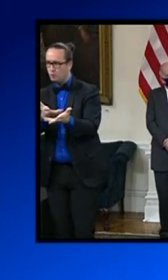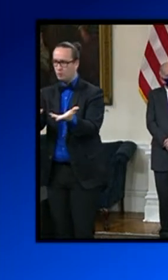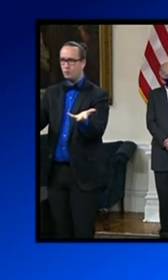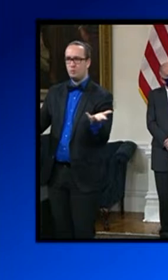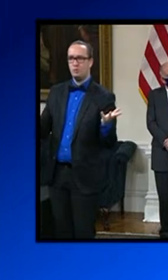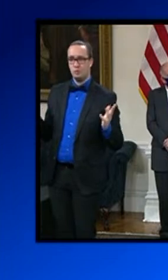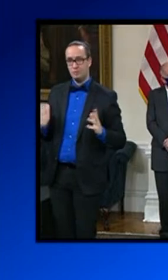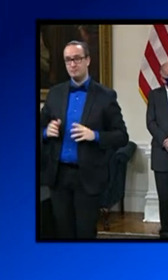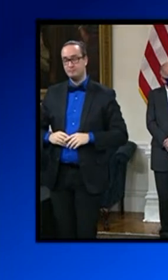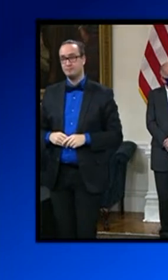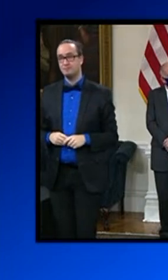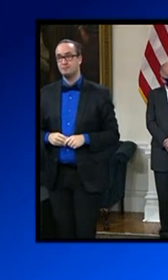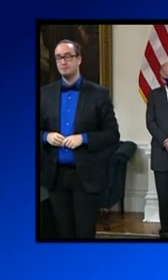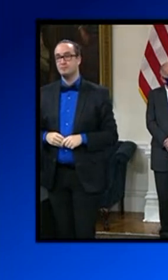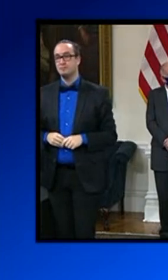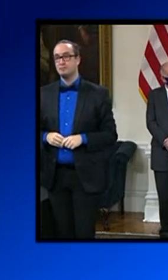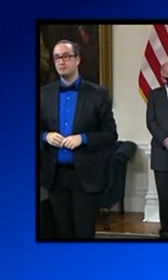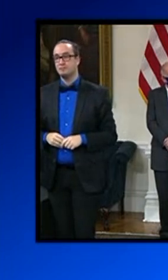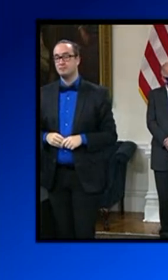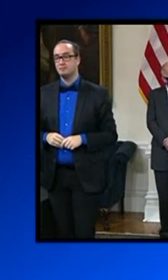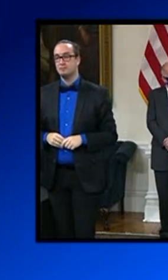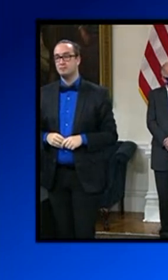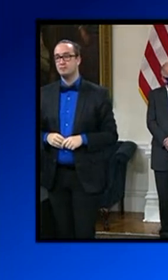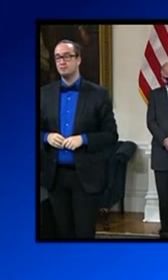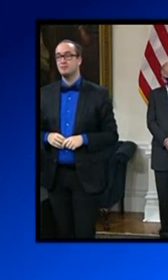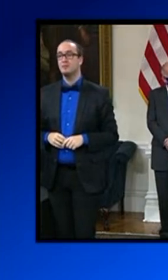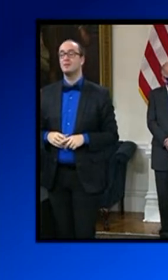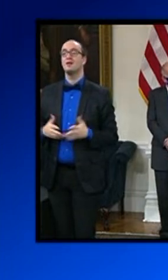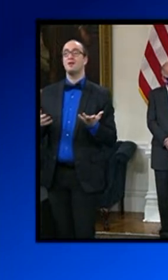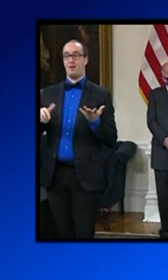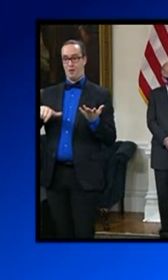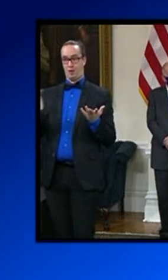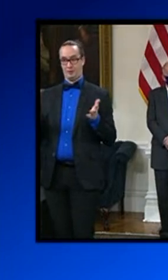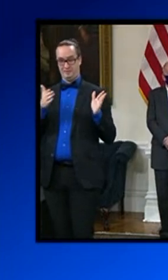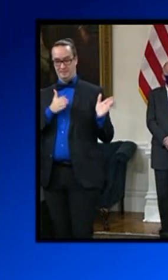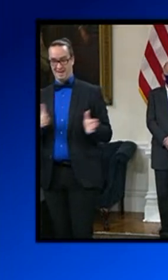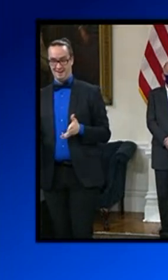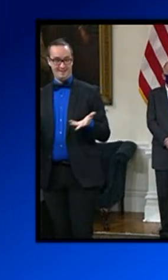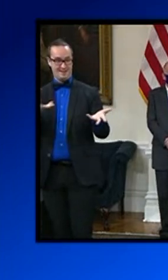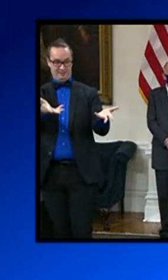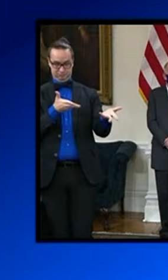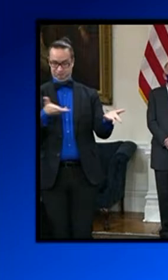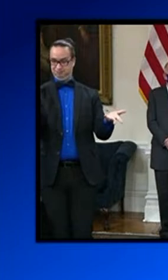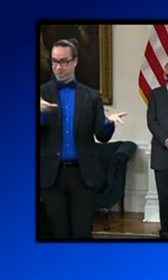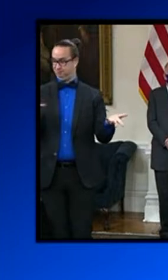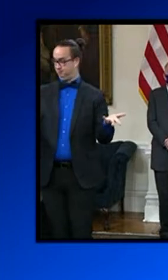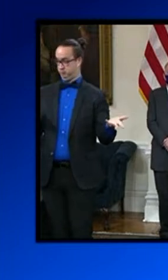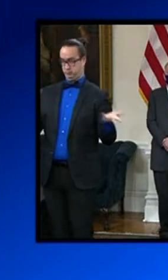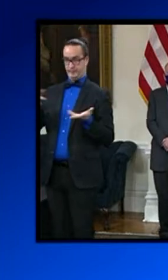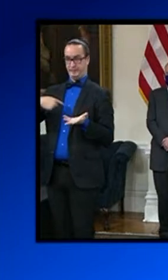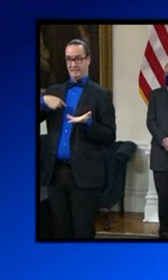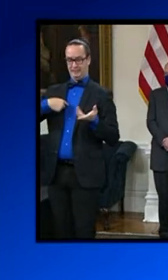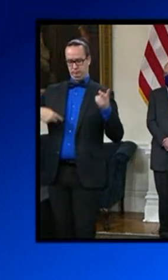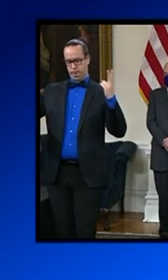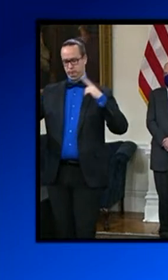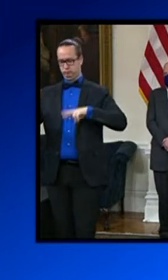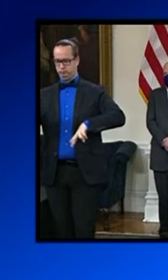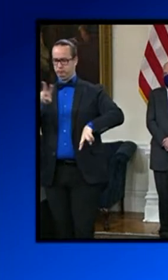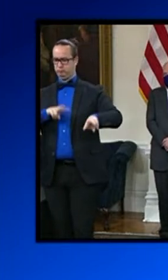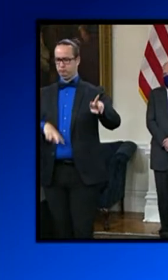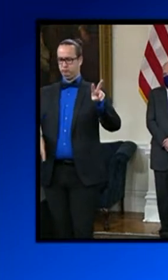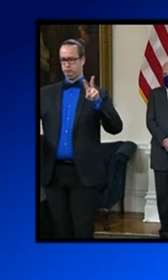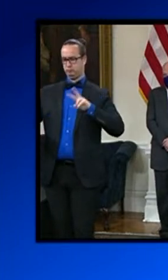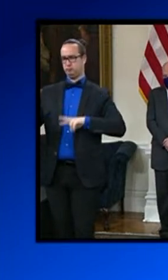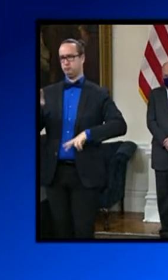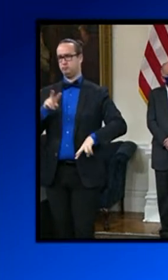other pending requests and active programs. We will also facilitate discussion on vaccine allocation to ensure task force